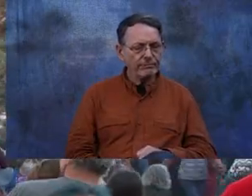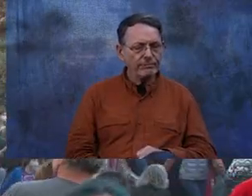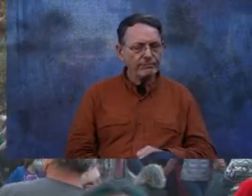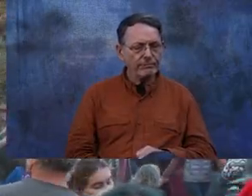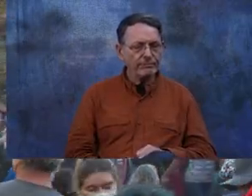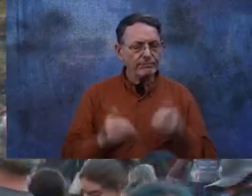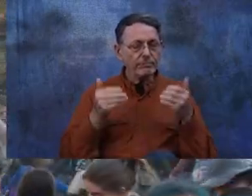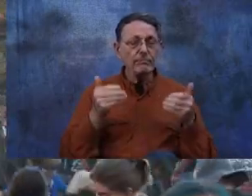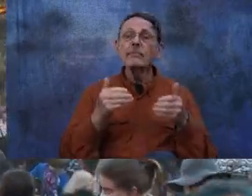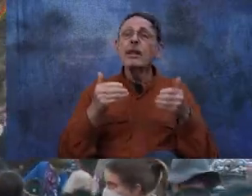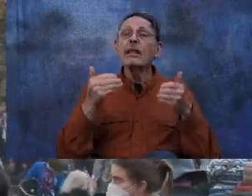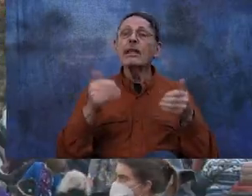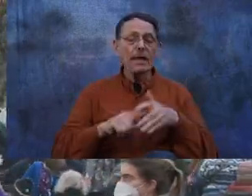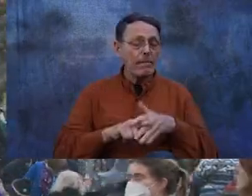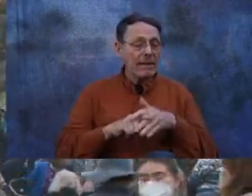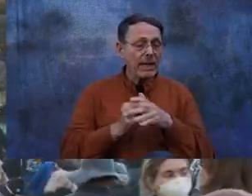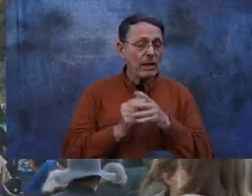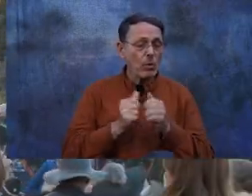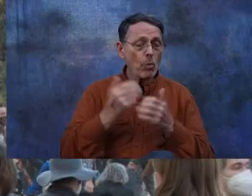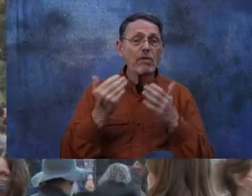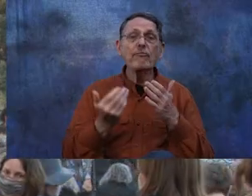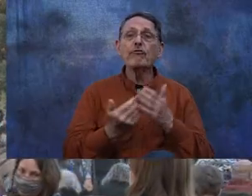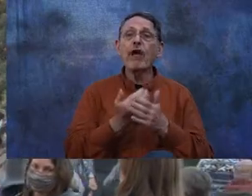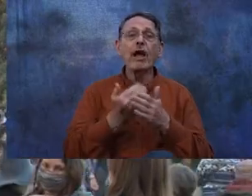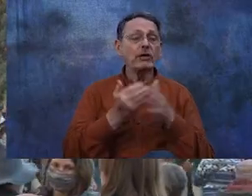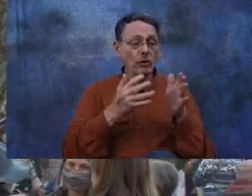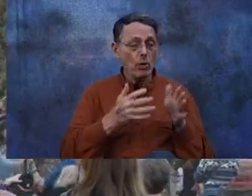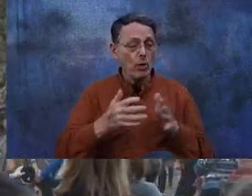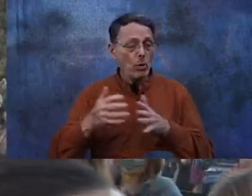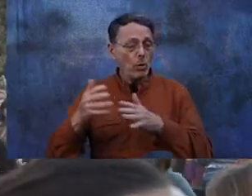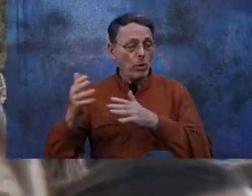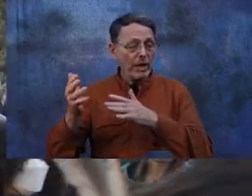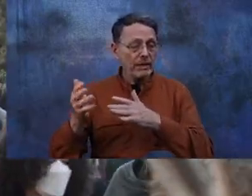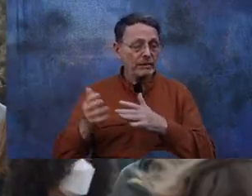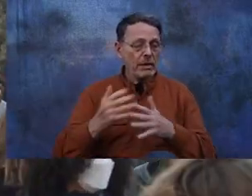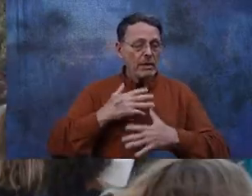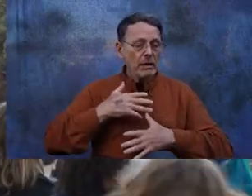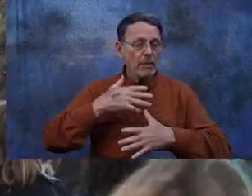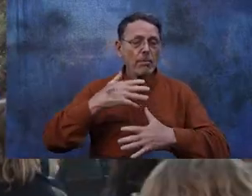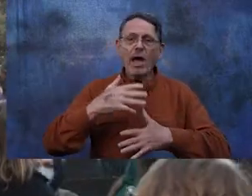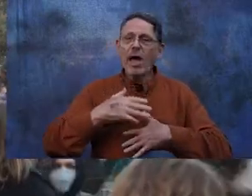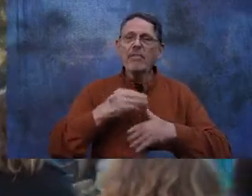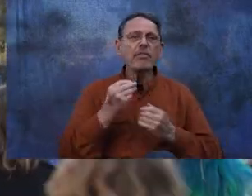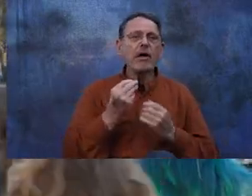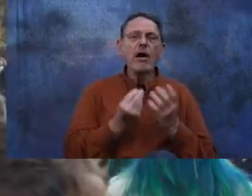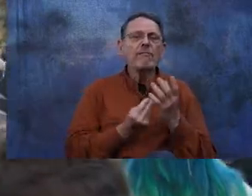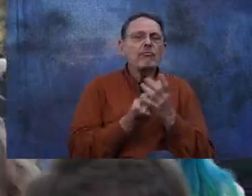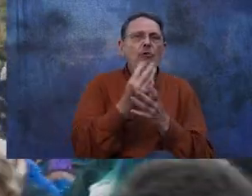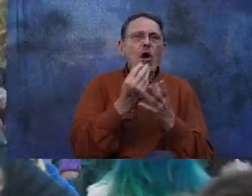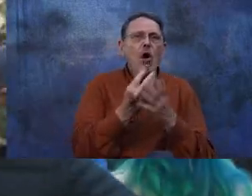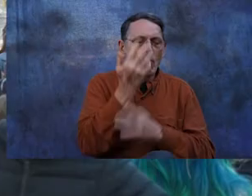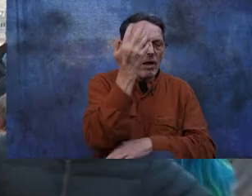Oh, let it begin with fresh winds, the breath of